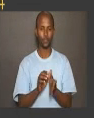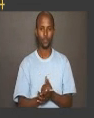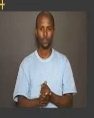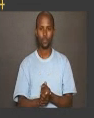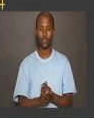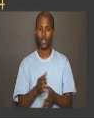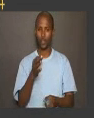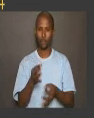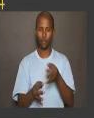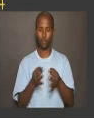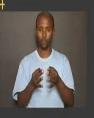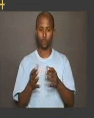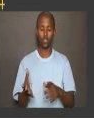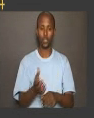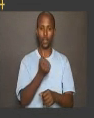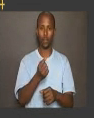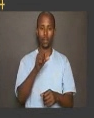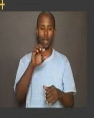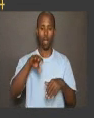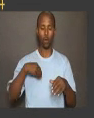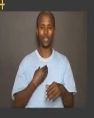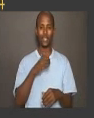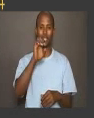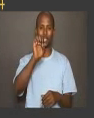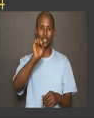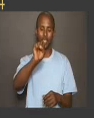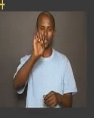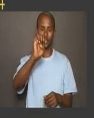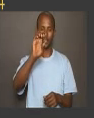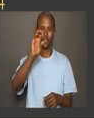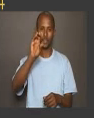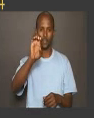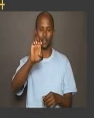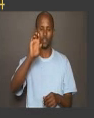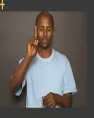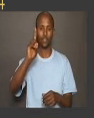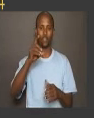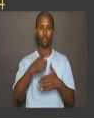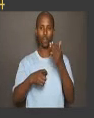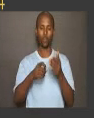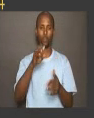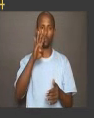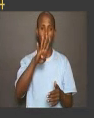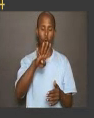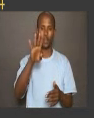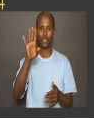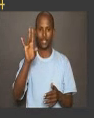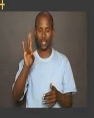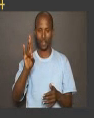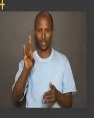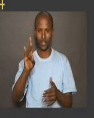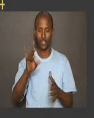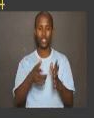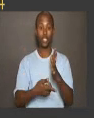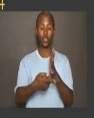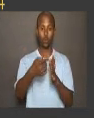For example, if we take our seed values to be 4 and